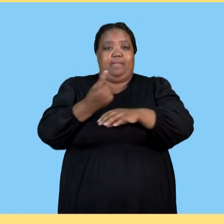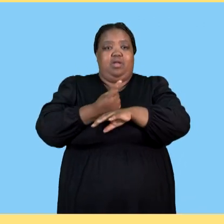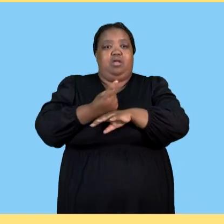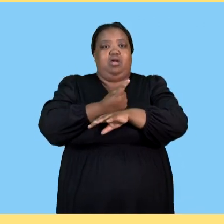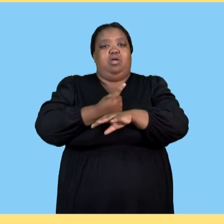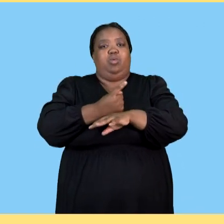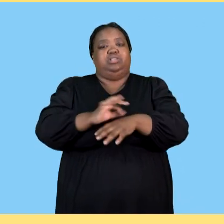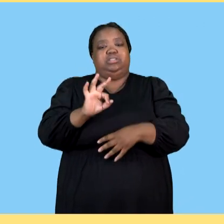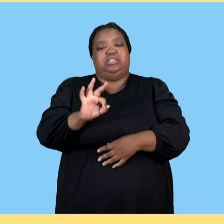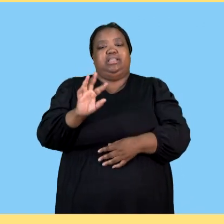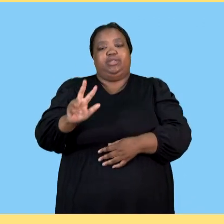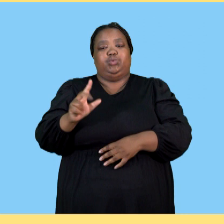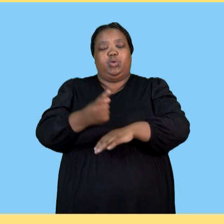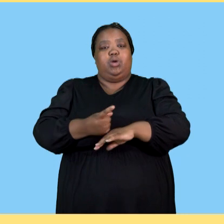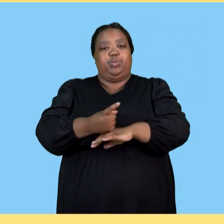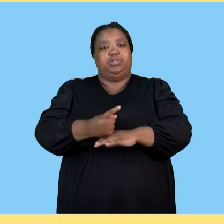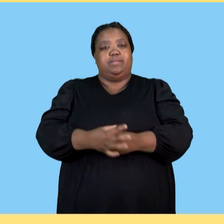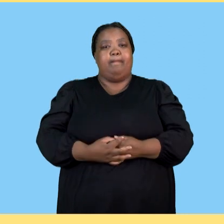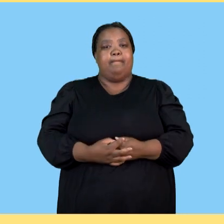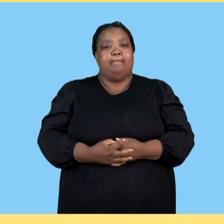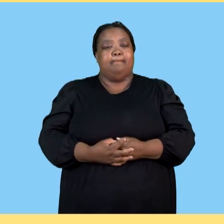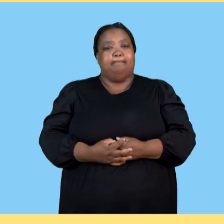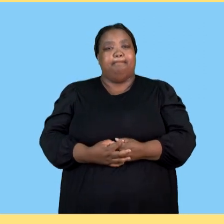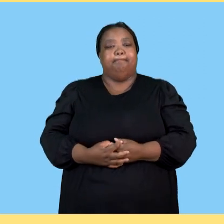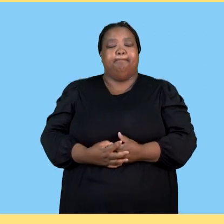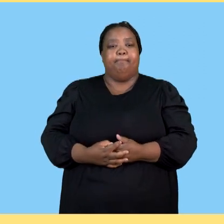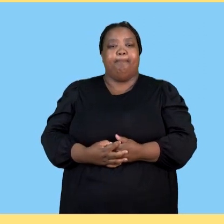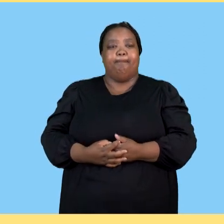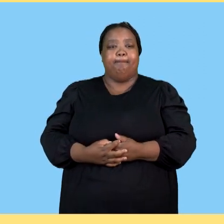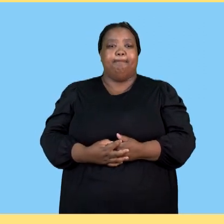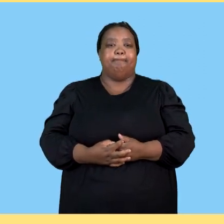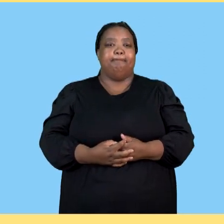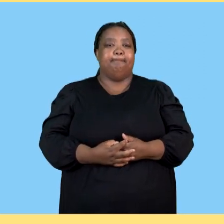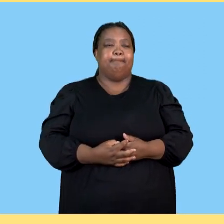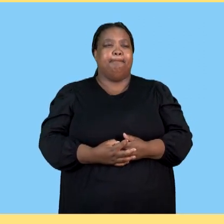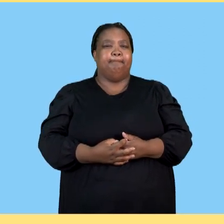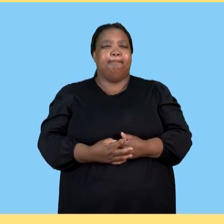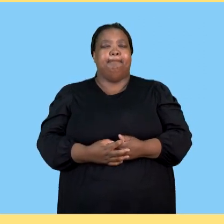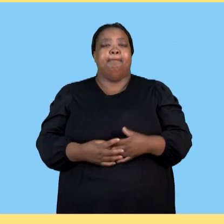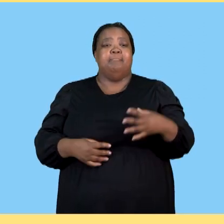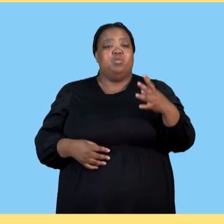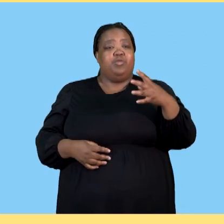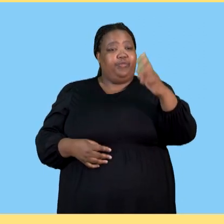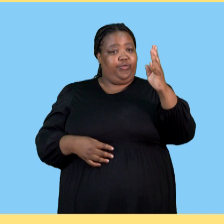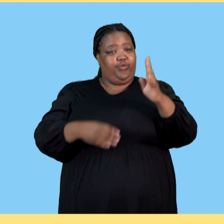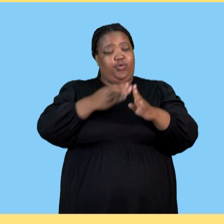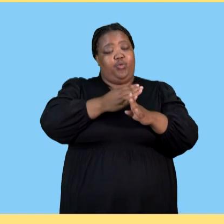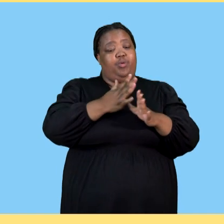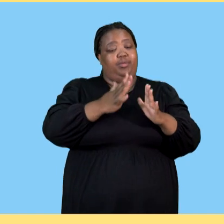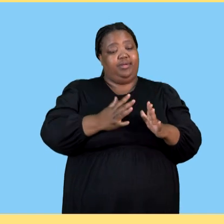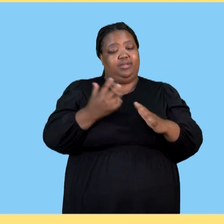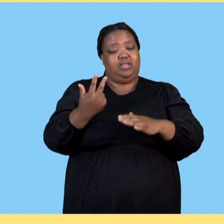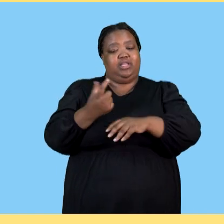is 32 hours. All right? So 4 employees,